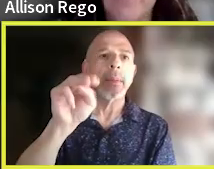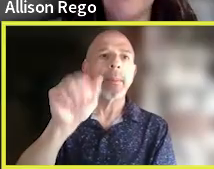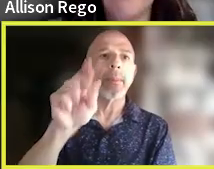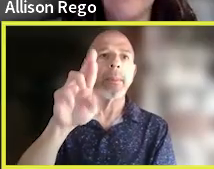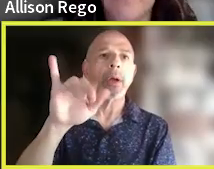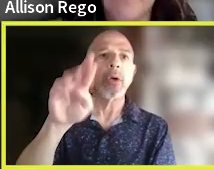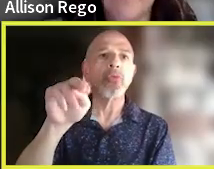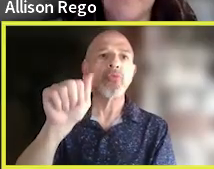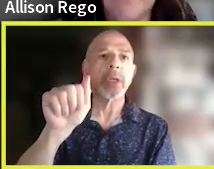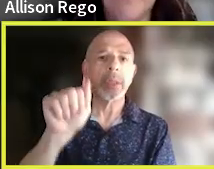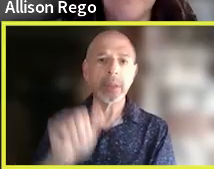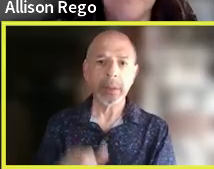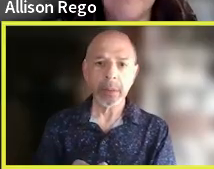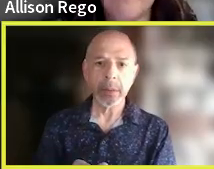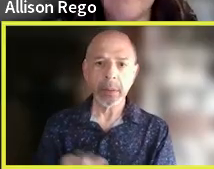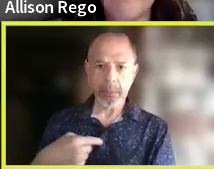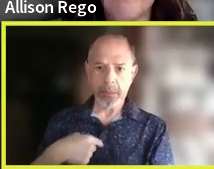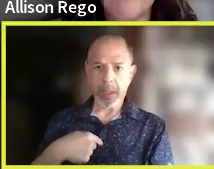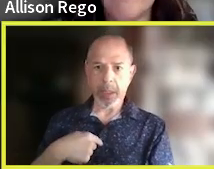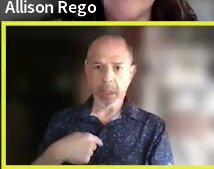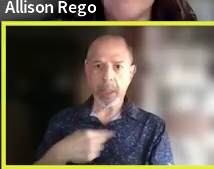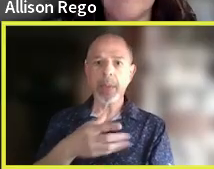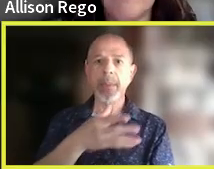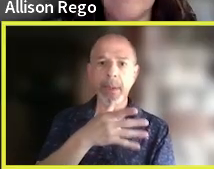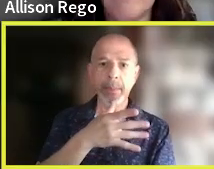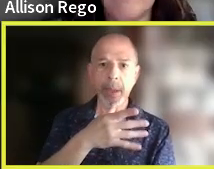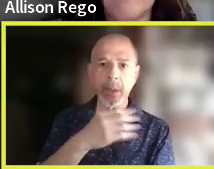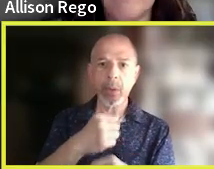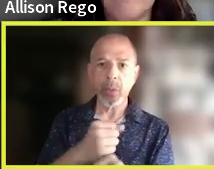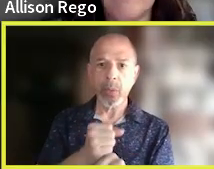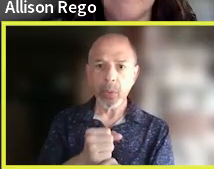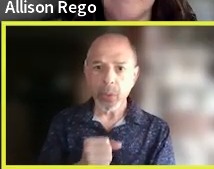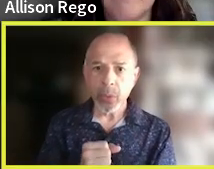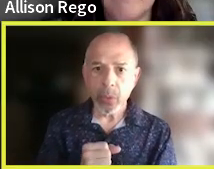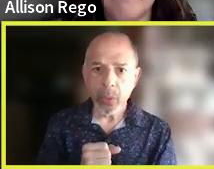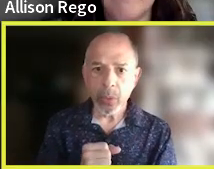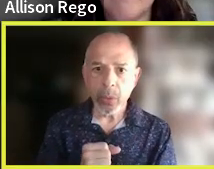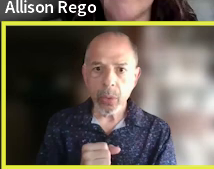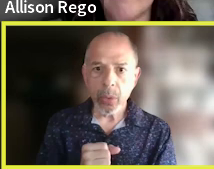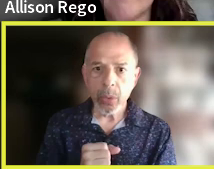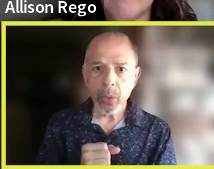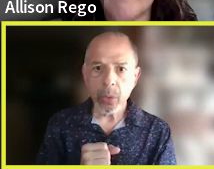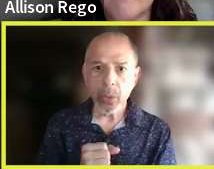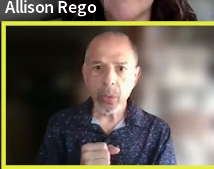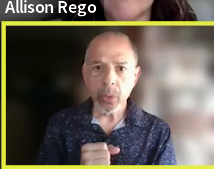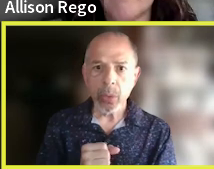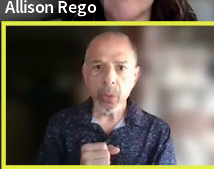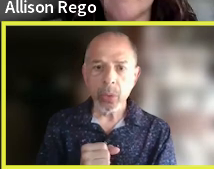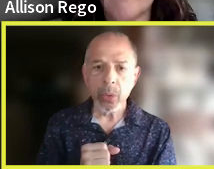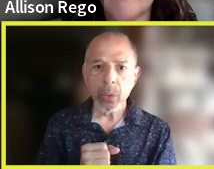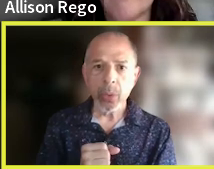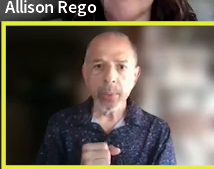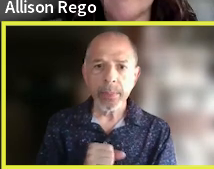Okay, well, me and my mom are making a new group, and we are starting a Stay Hope